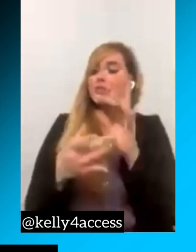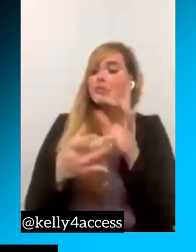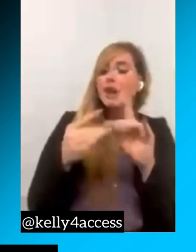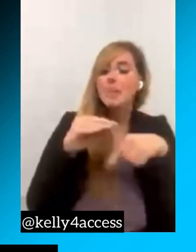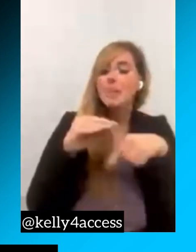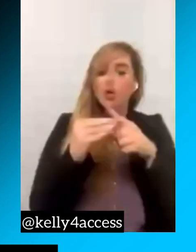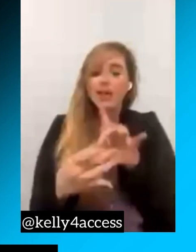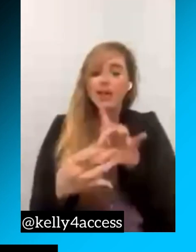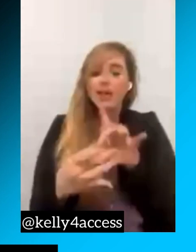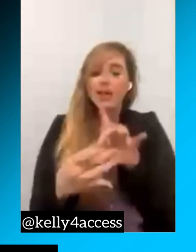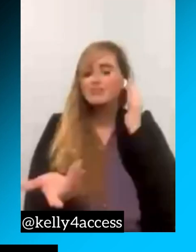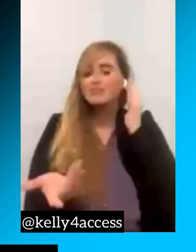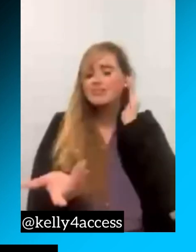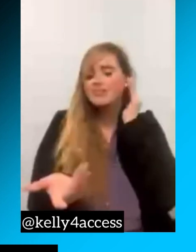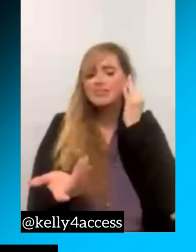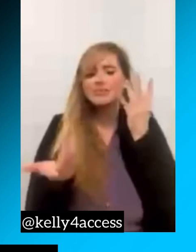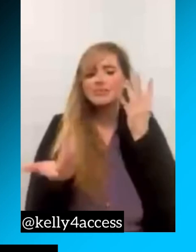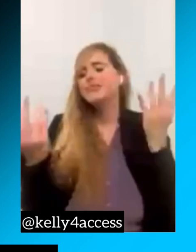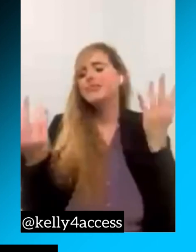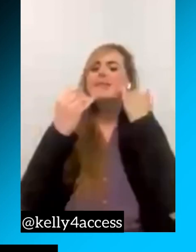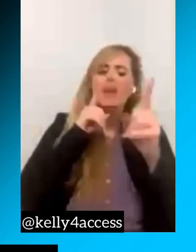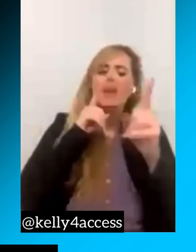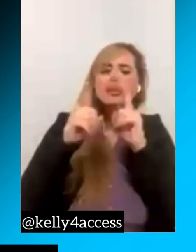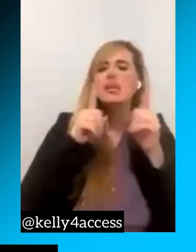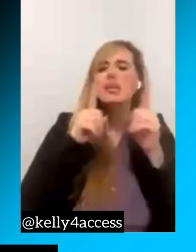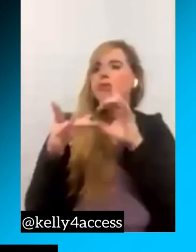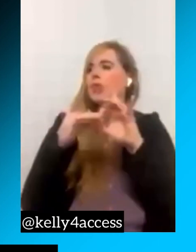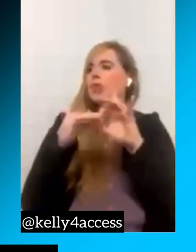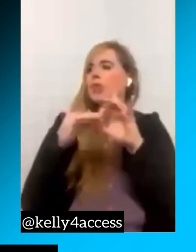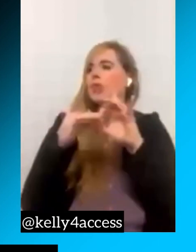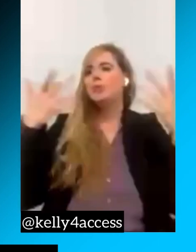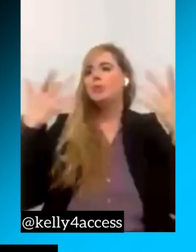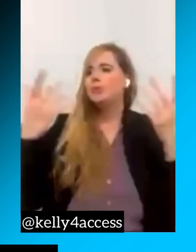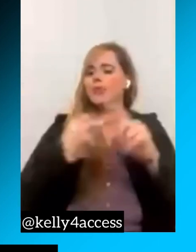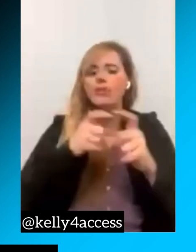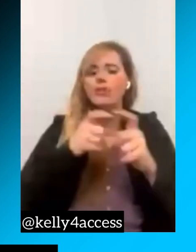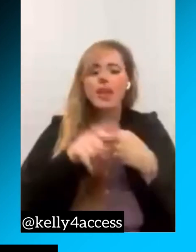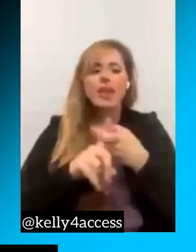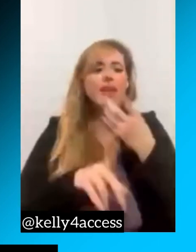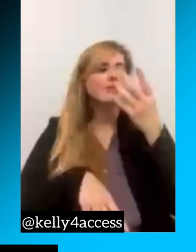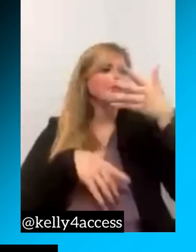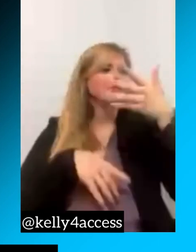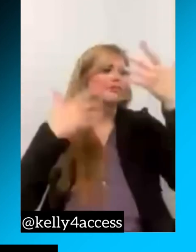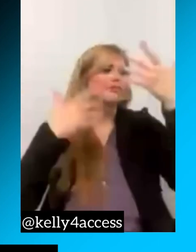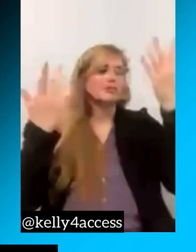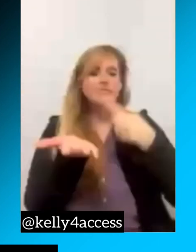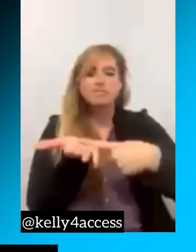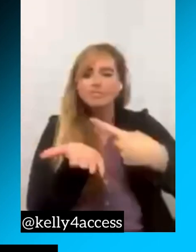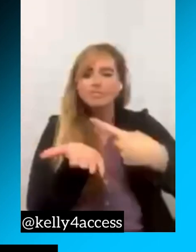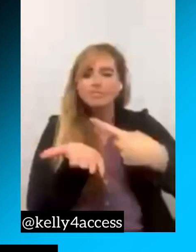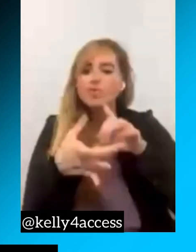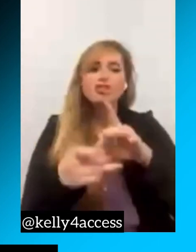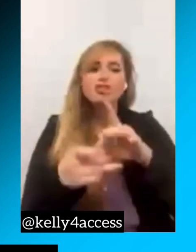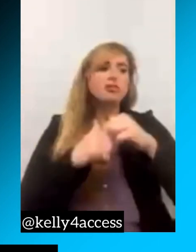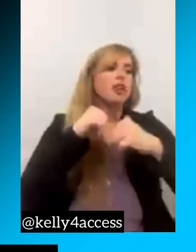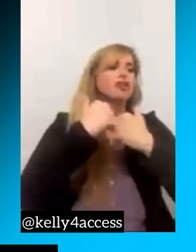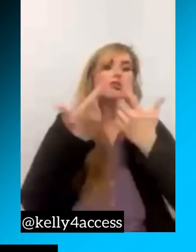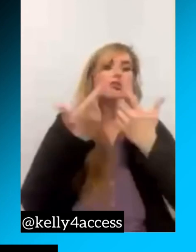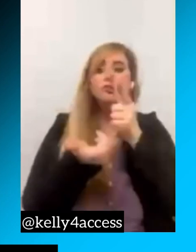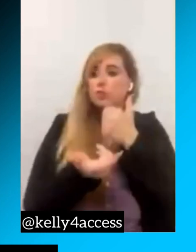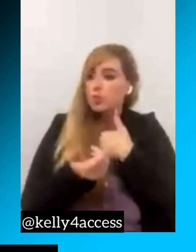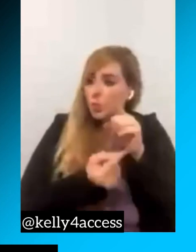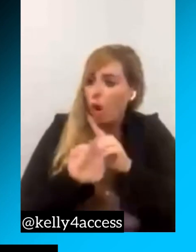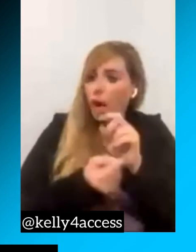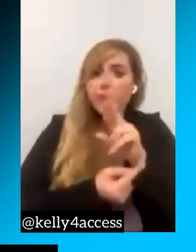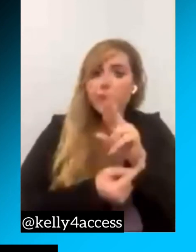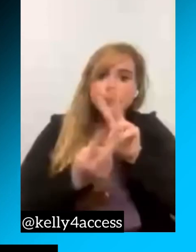I don't know, the conversation is about fandom, and is a relationship structure in which one person has to choose two, and I'm